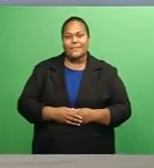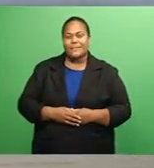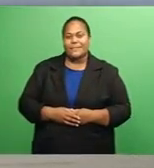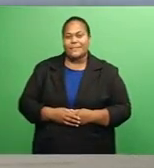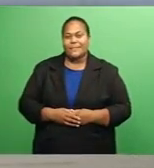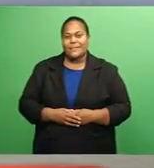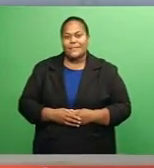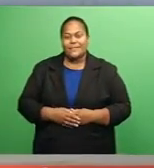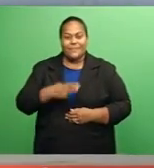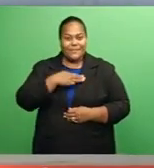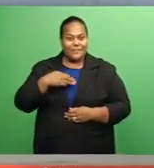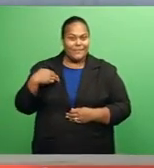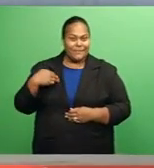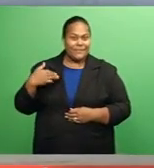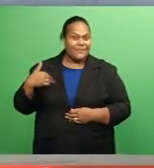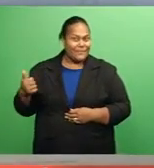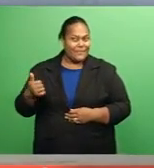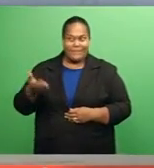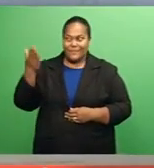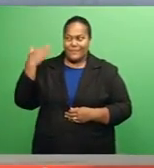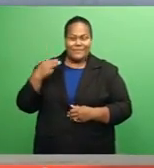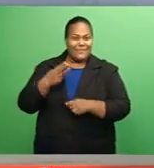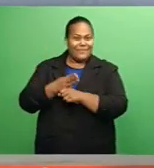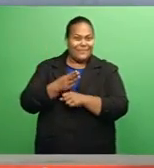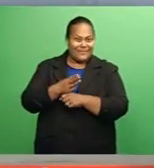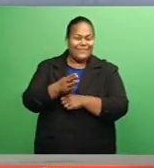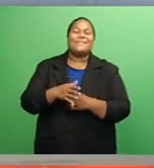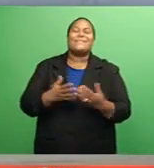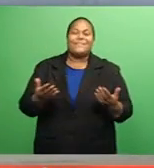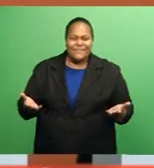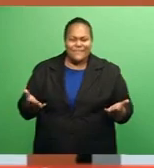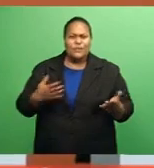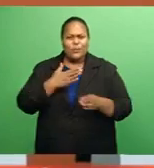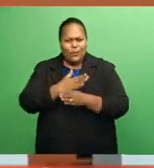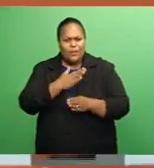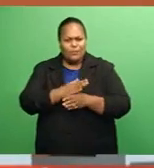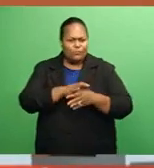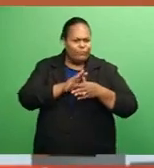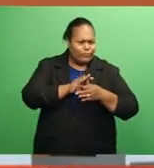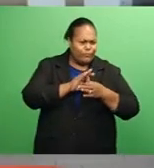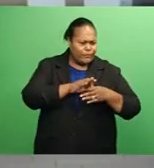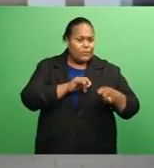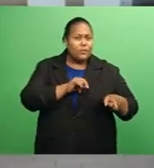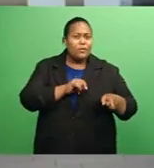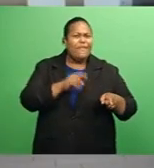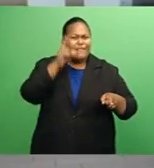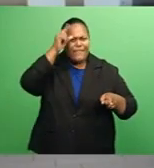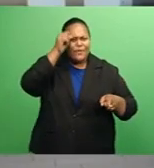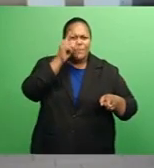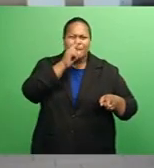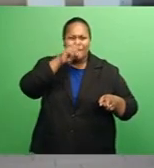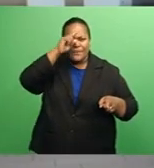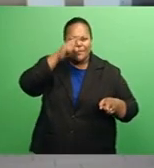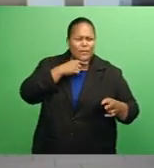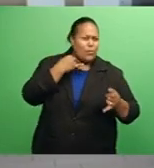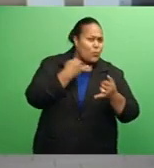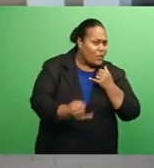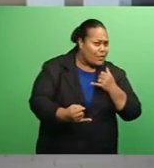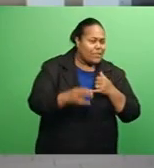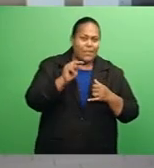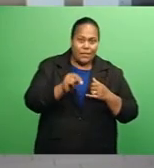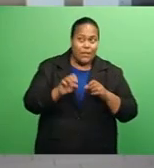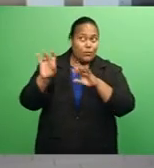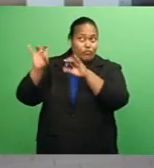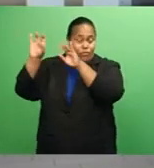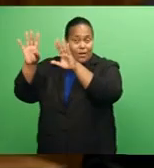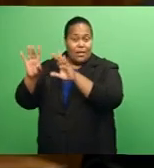The Health Ministry in the past months has been working to get Fijians who need urgent treatment across to India and New Zealand. Can the Minister